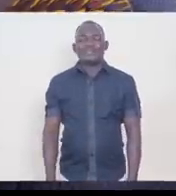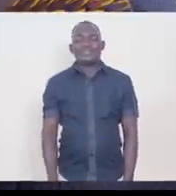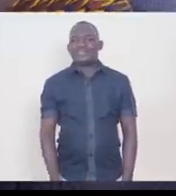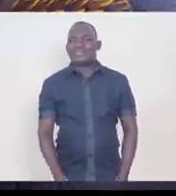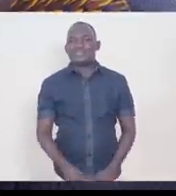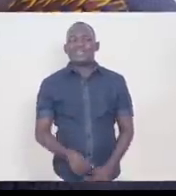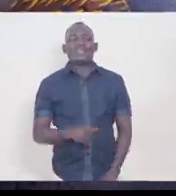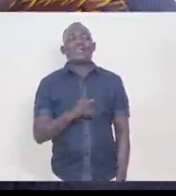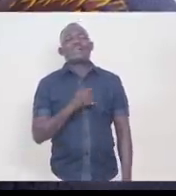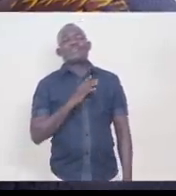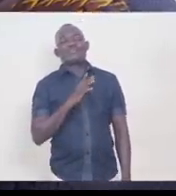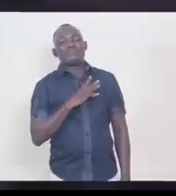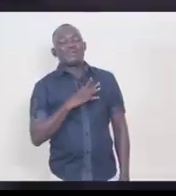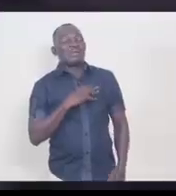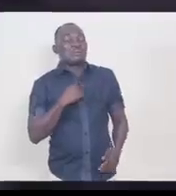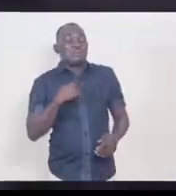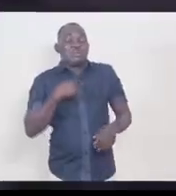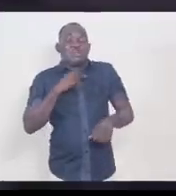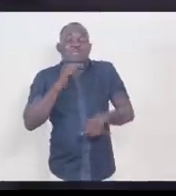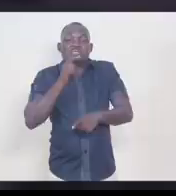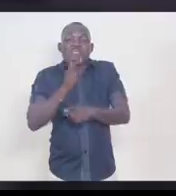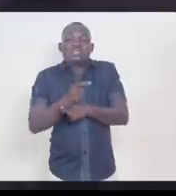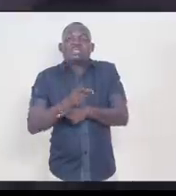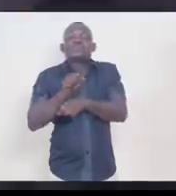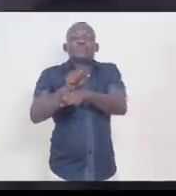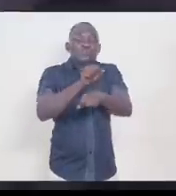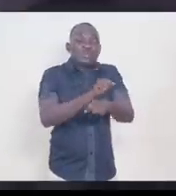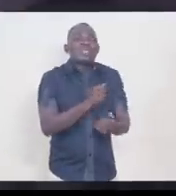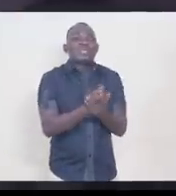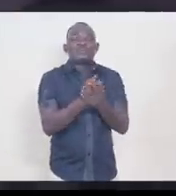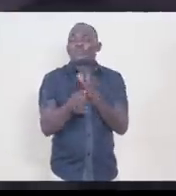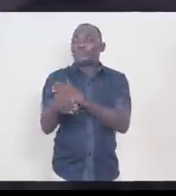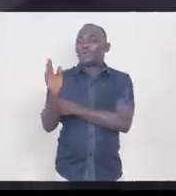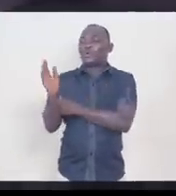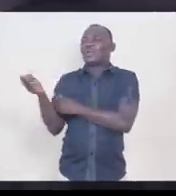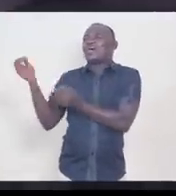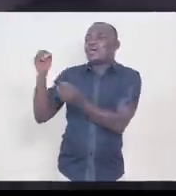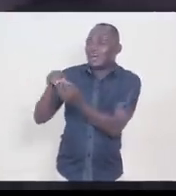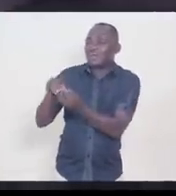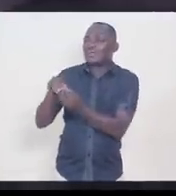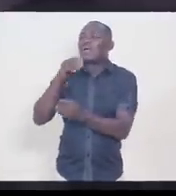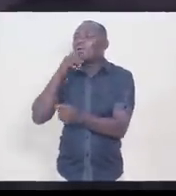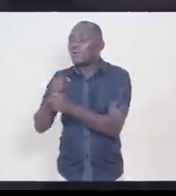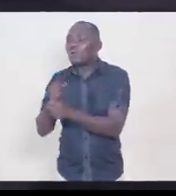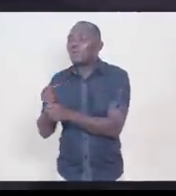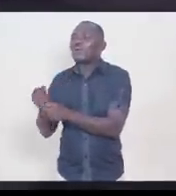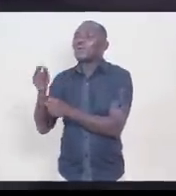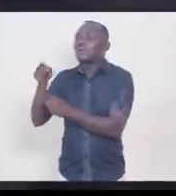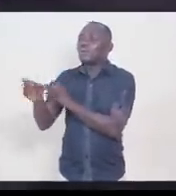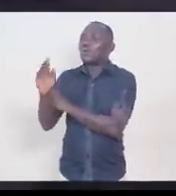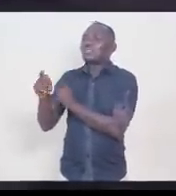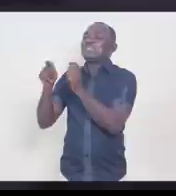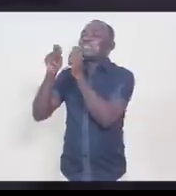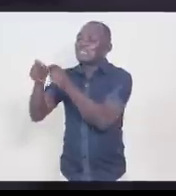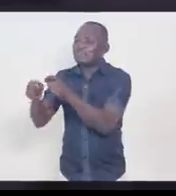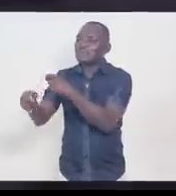It's fine. I'm only doing my job. I pray that God would increase you and your team. I pray that he will honor you.